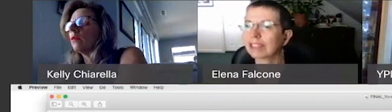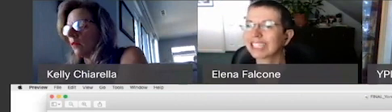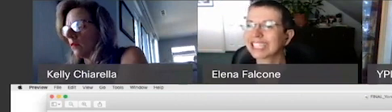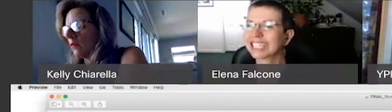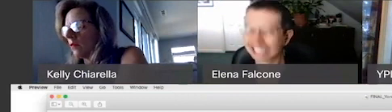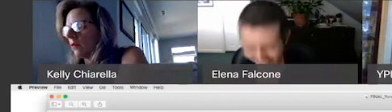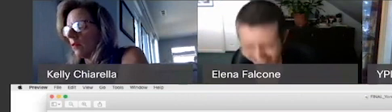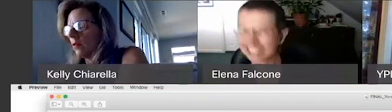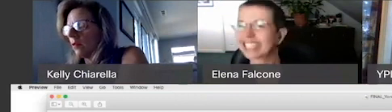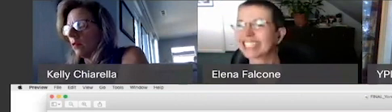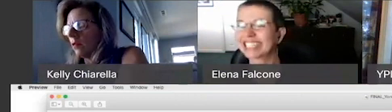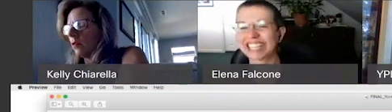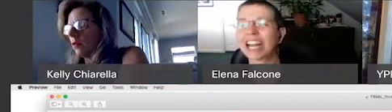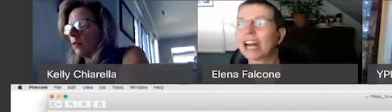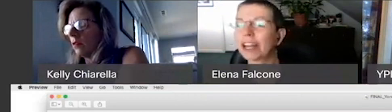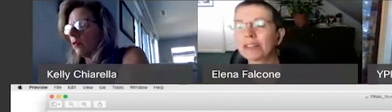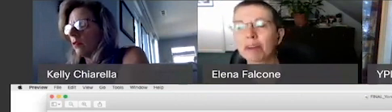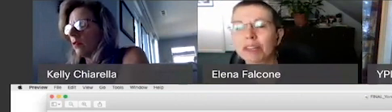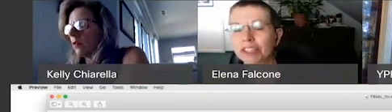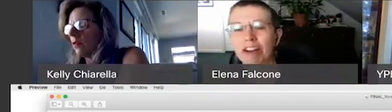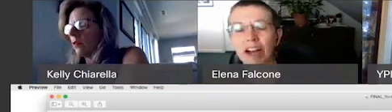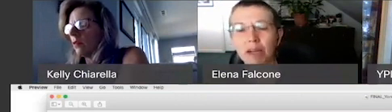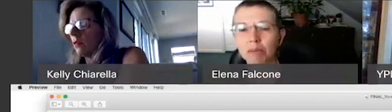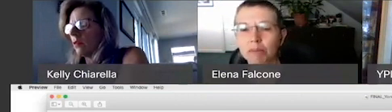very much, Elaine, and let me throw it back to you.